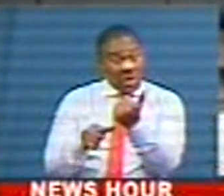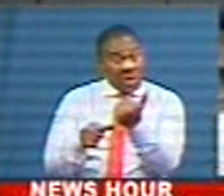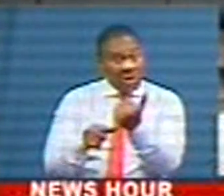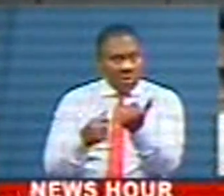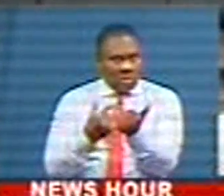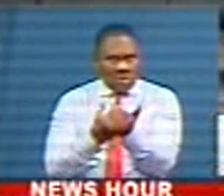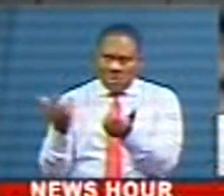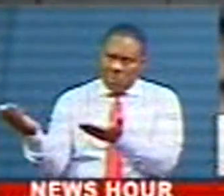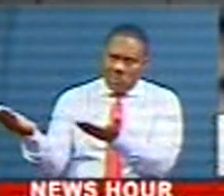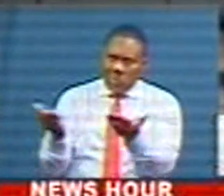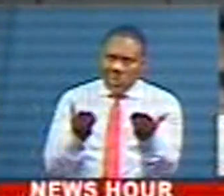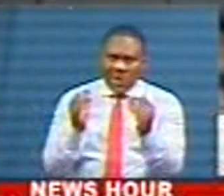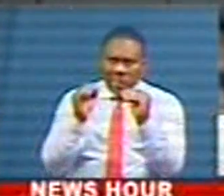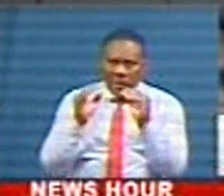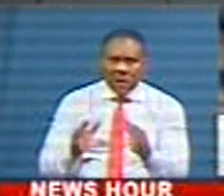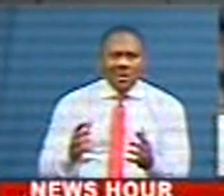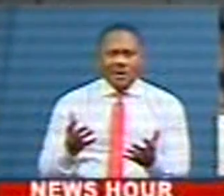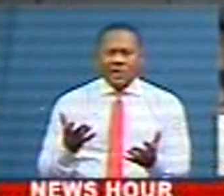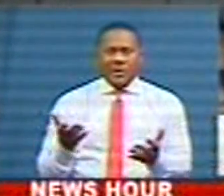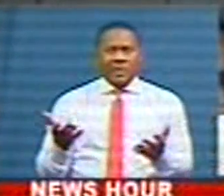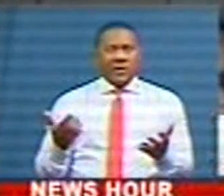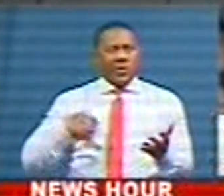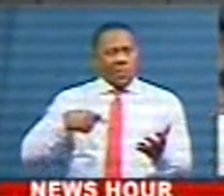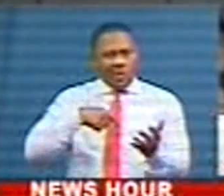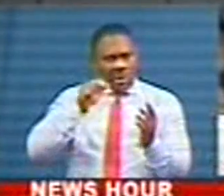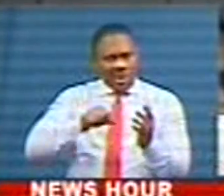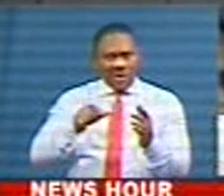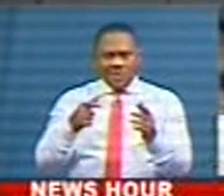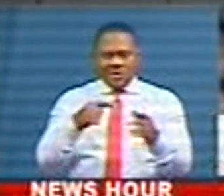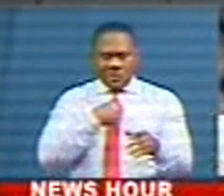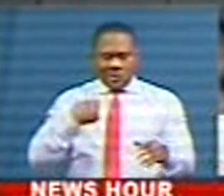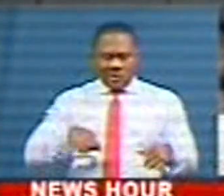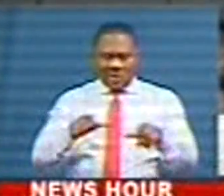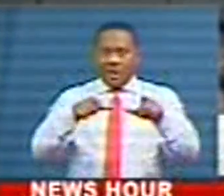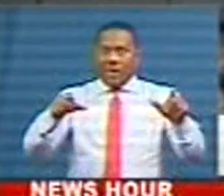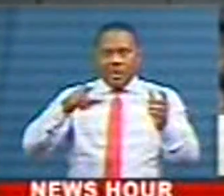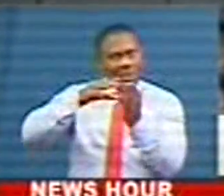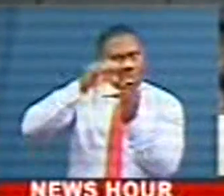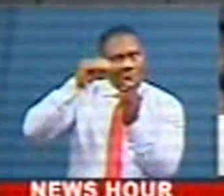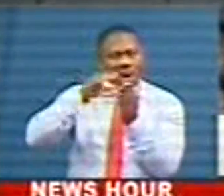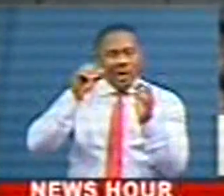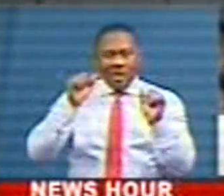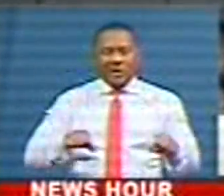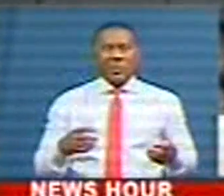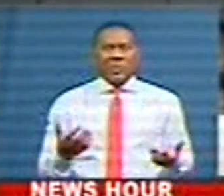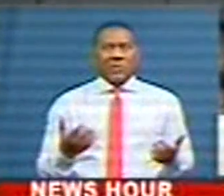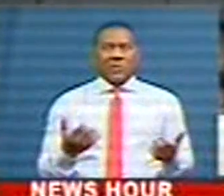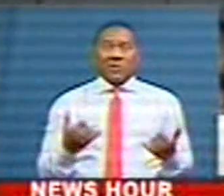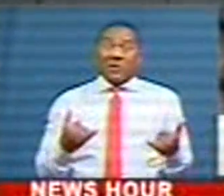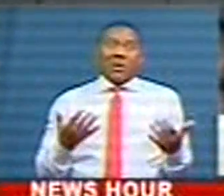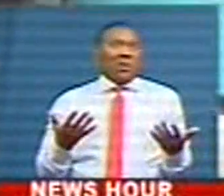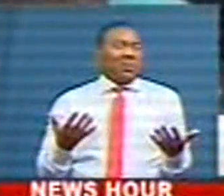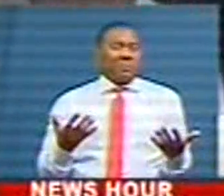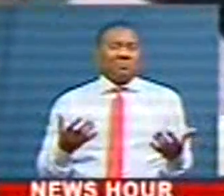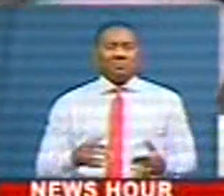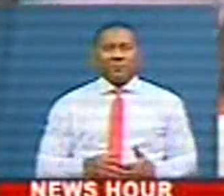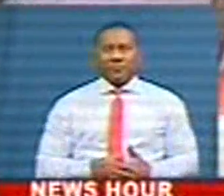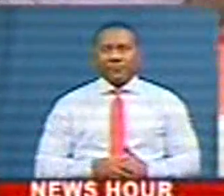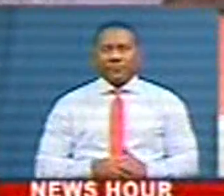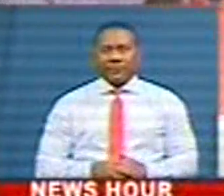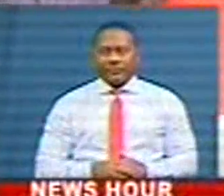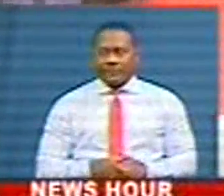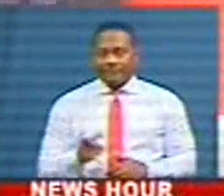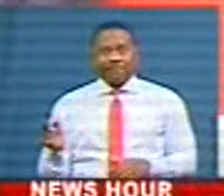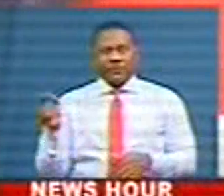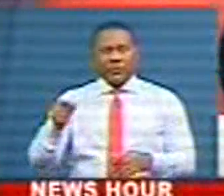with teachers so that we can also learn the Chinese language. It is now the language of the future. After inspecting